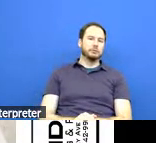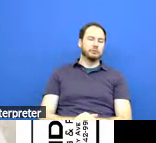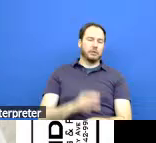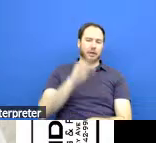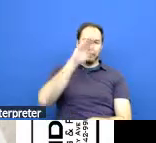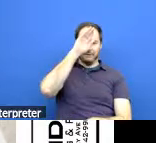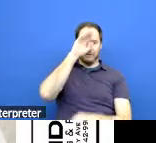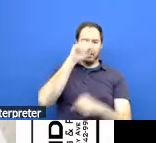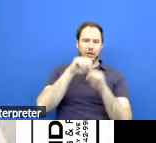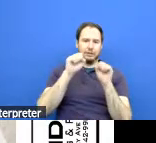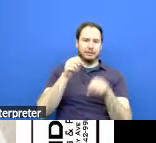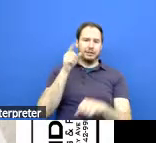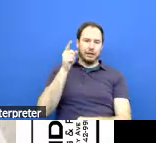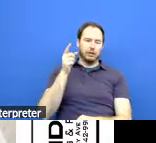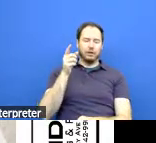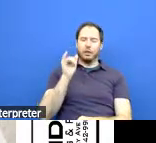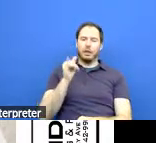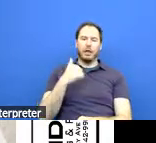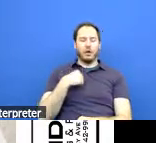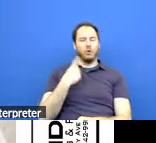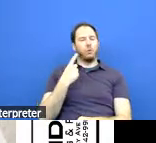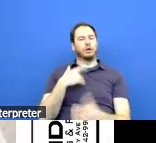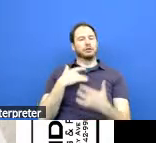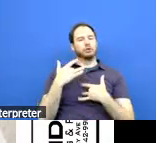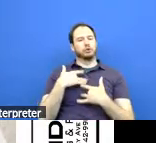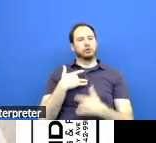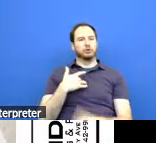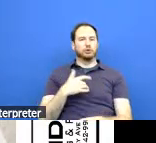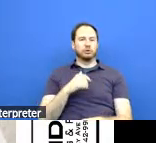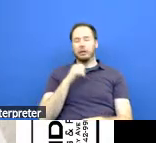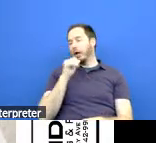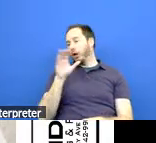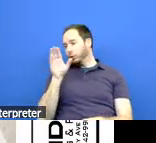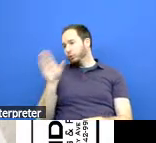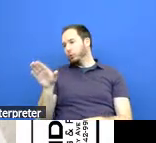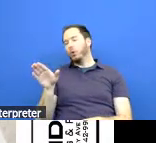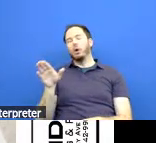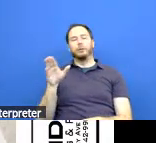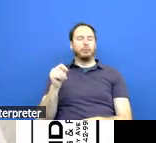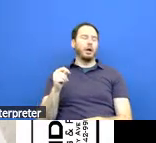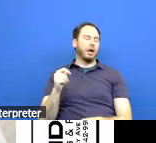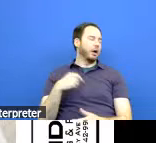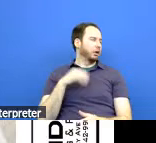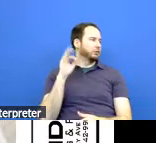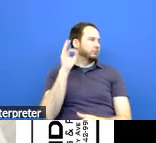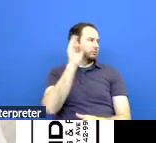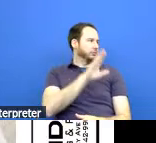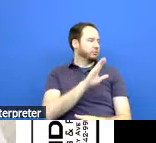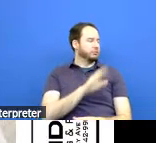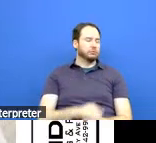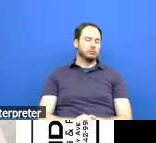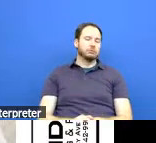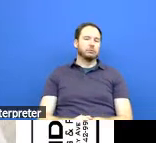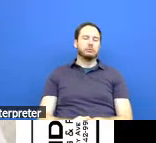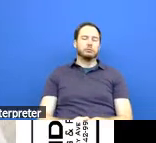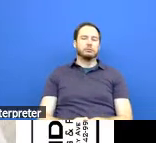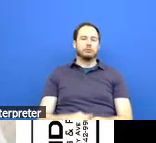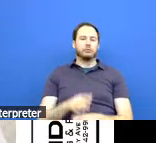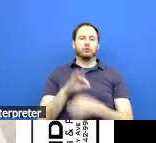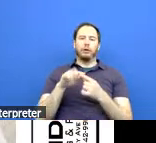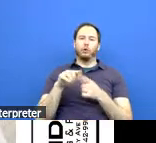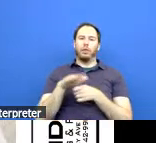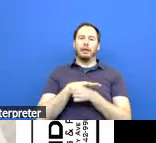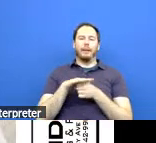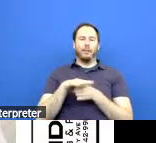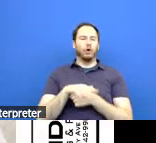station, that's the area. It's not directly this project, Yeah. but it's a neighborhood related issue.